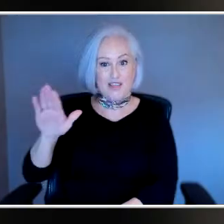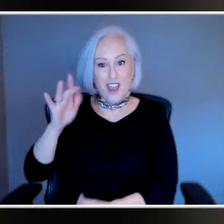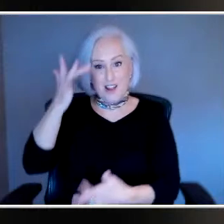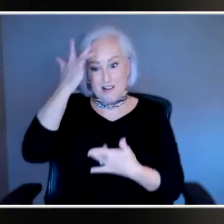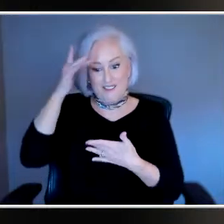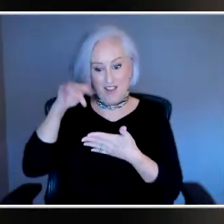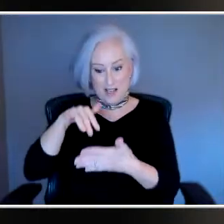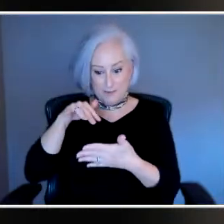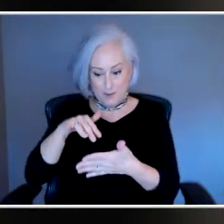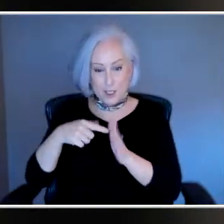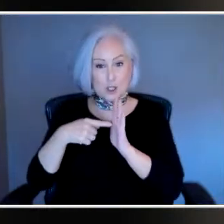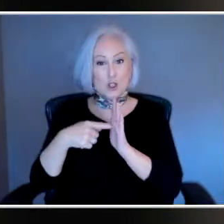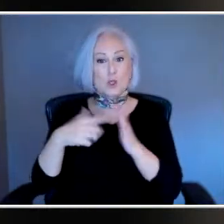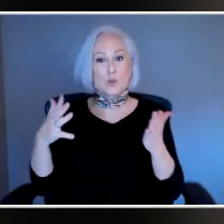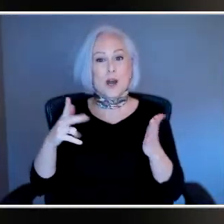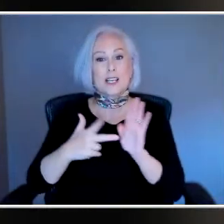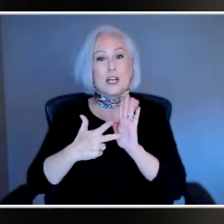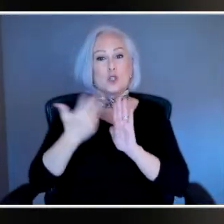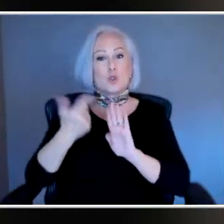negative. That's a really bad